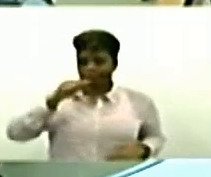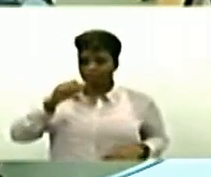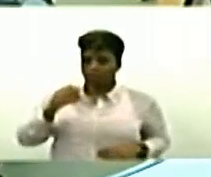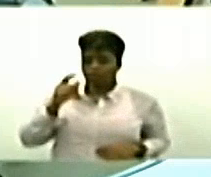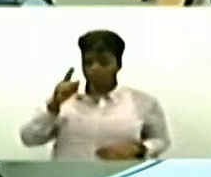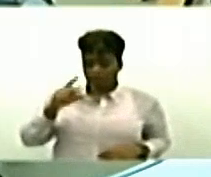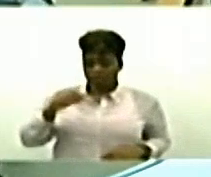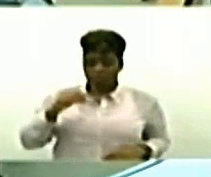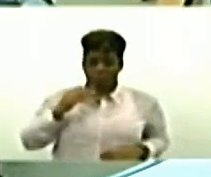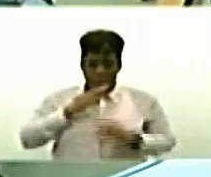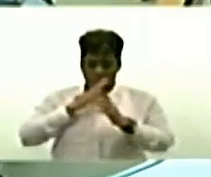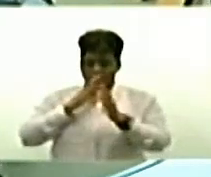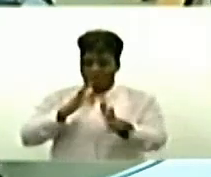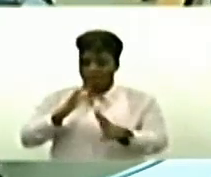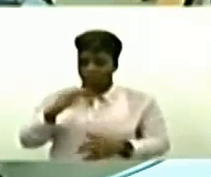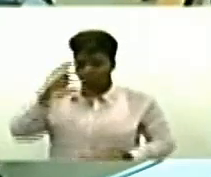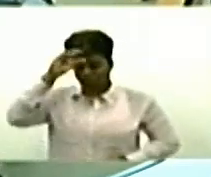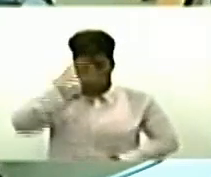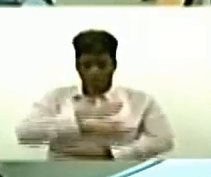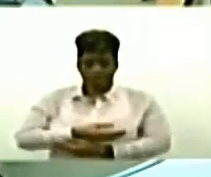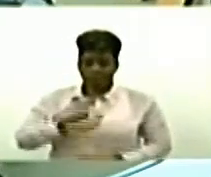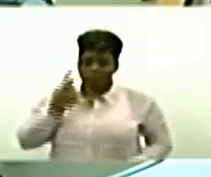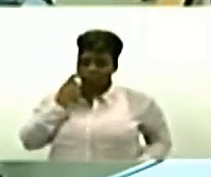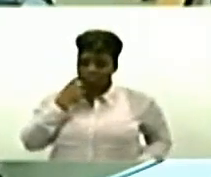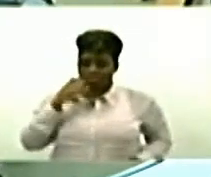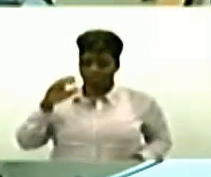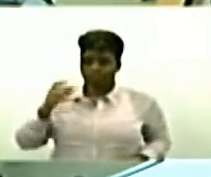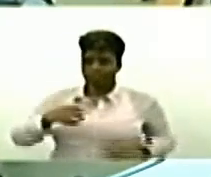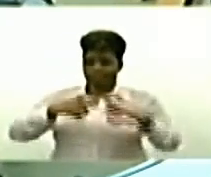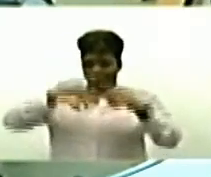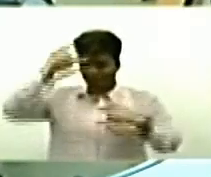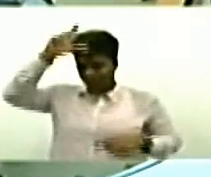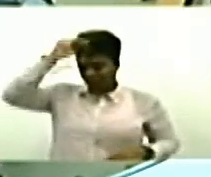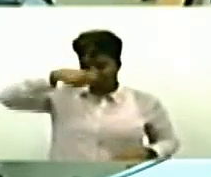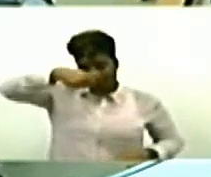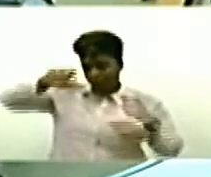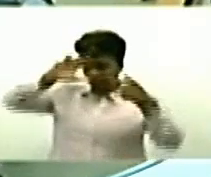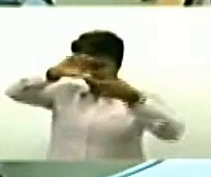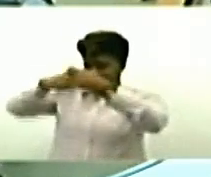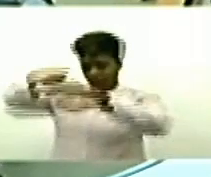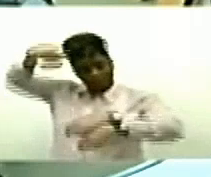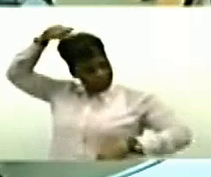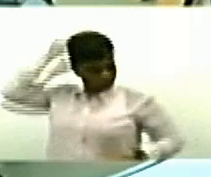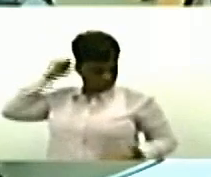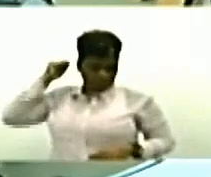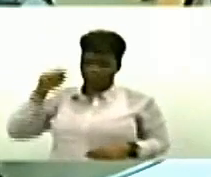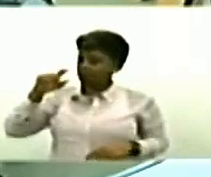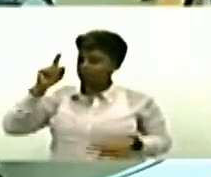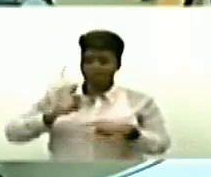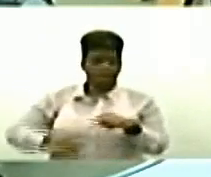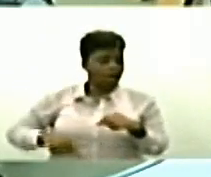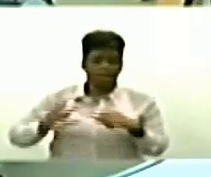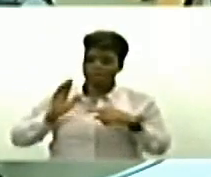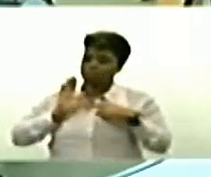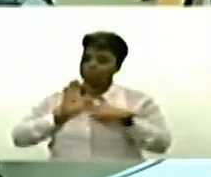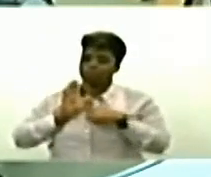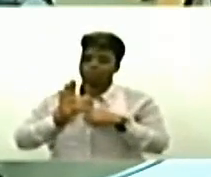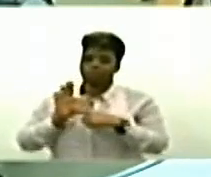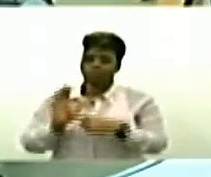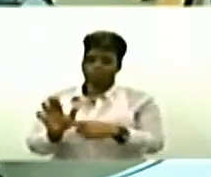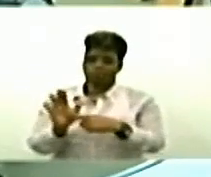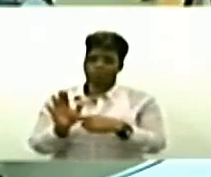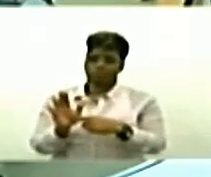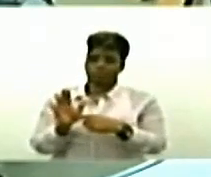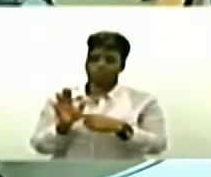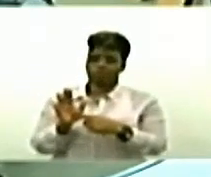head. A baseball cap, to me, cannot convey what